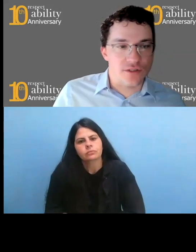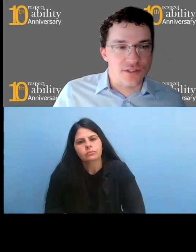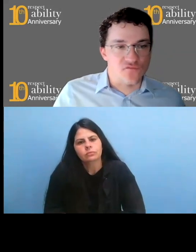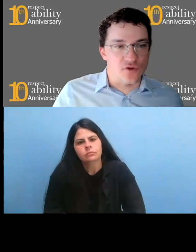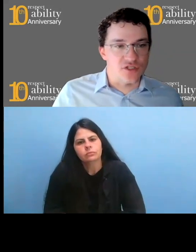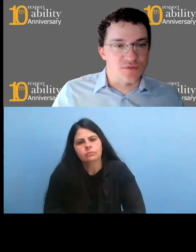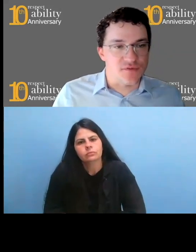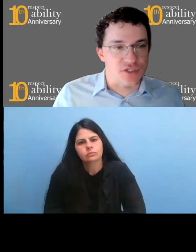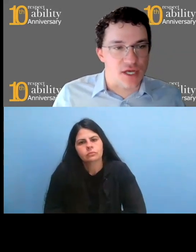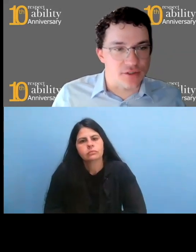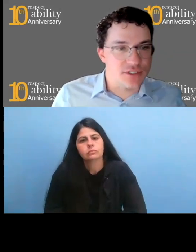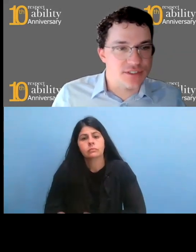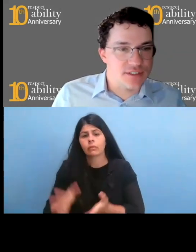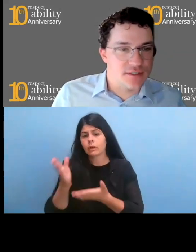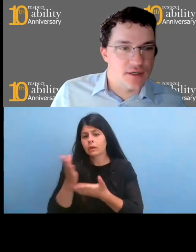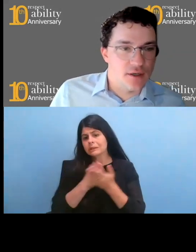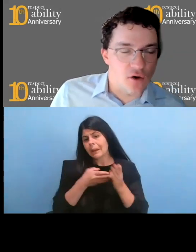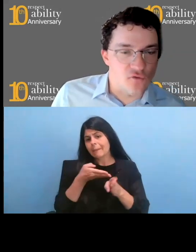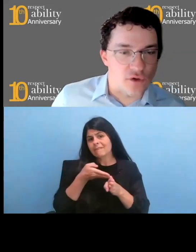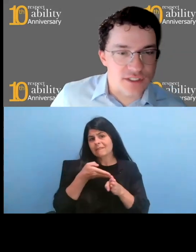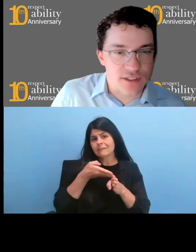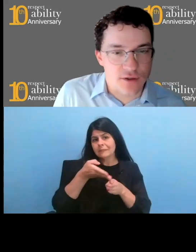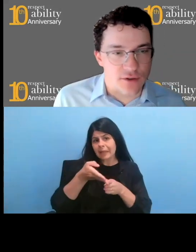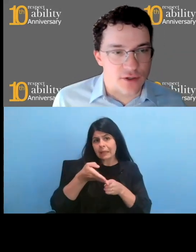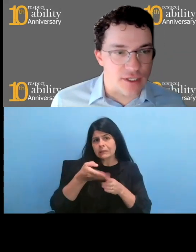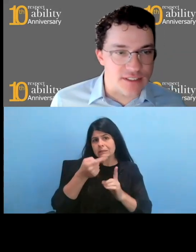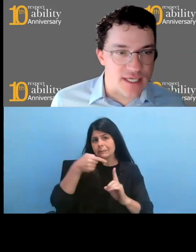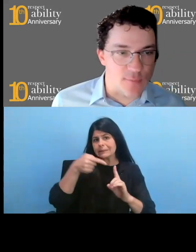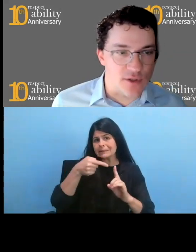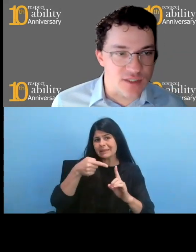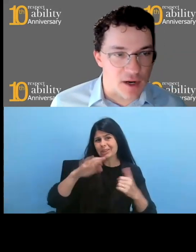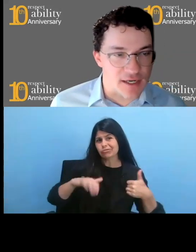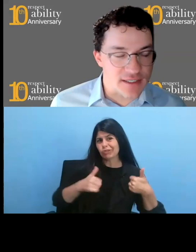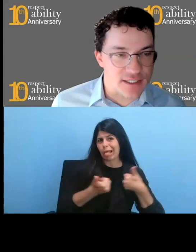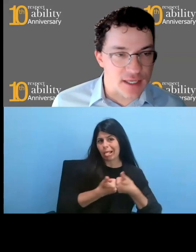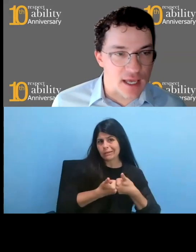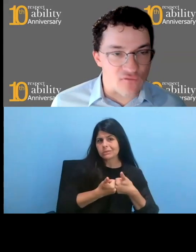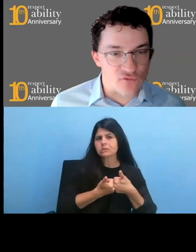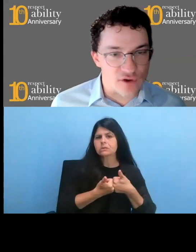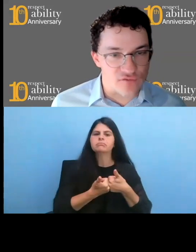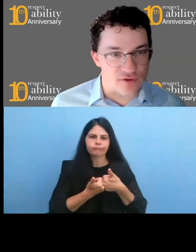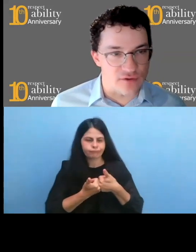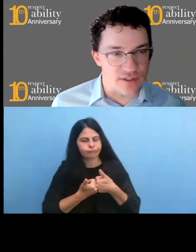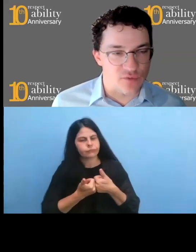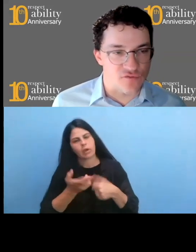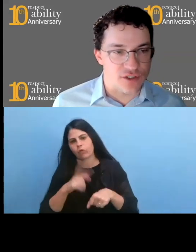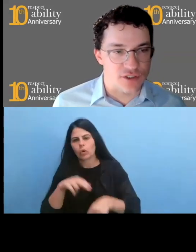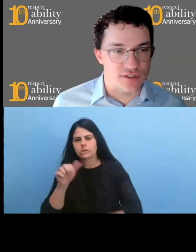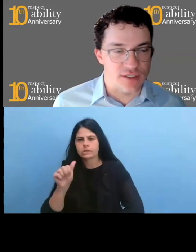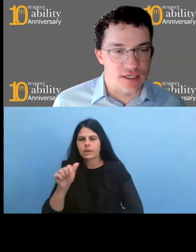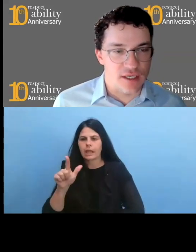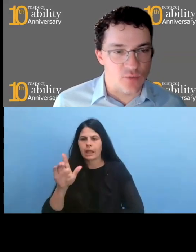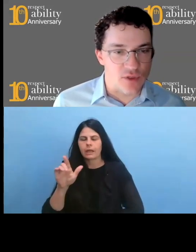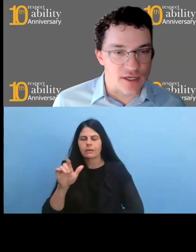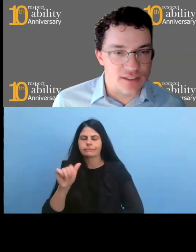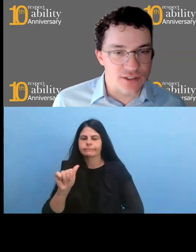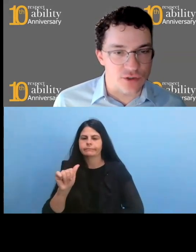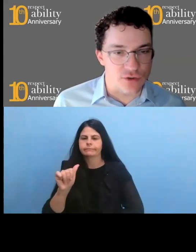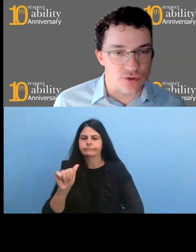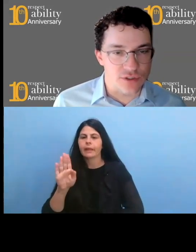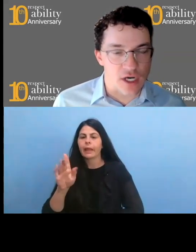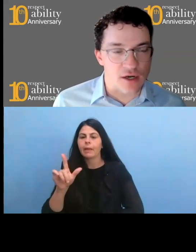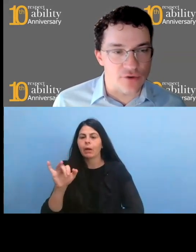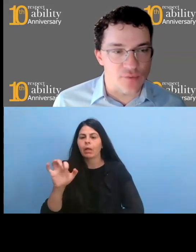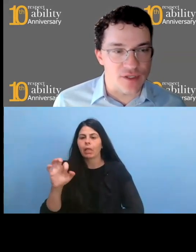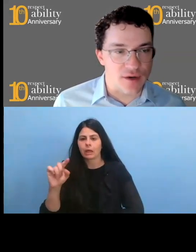There are some field-specific challenges. Of course, there is ableist bias in every field and profession, and we'd like